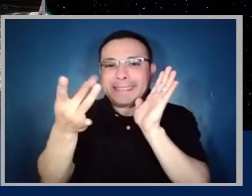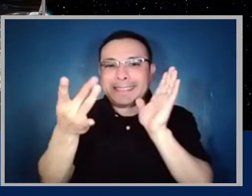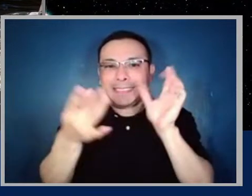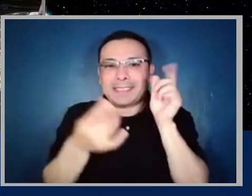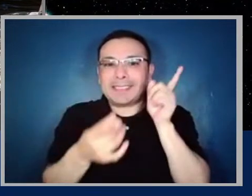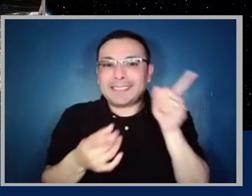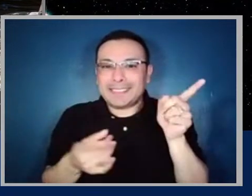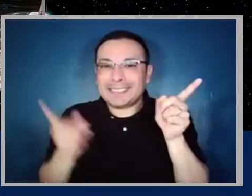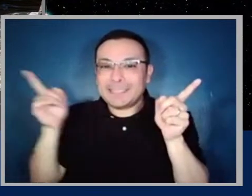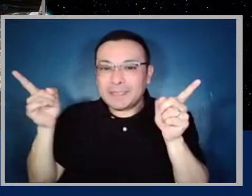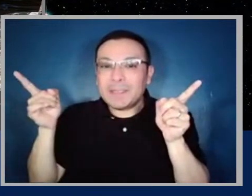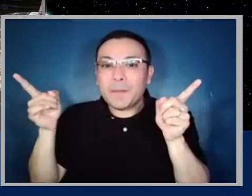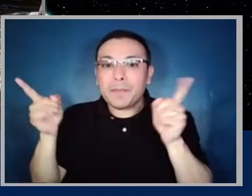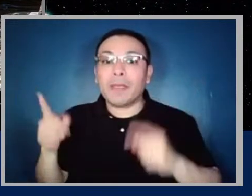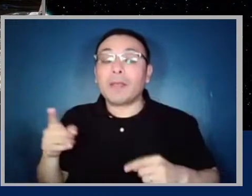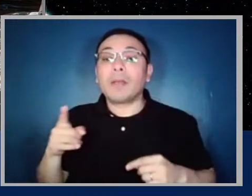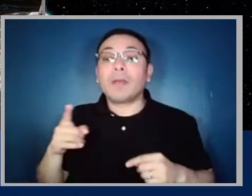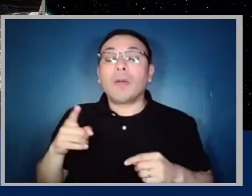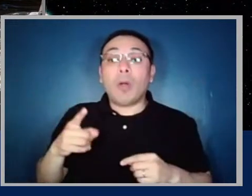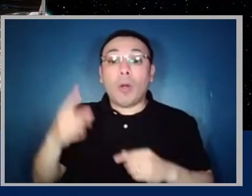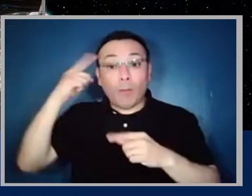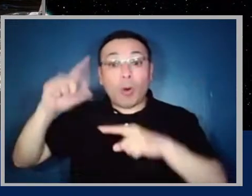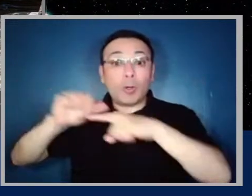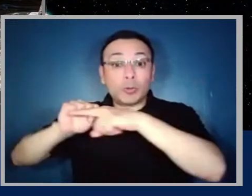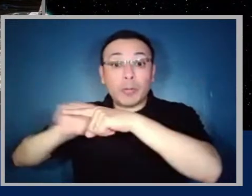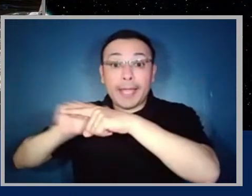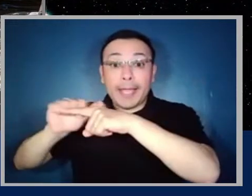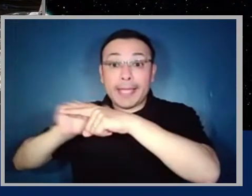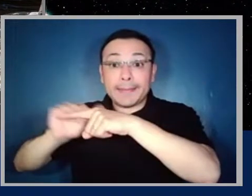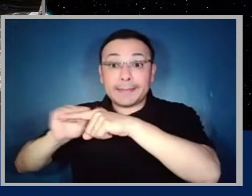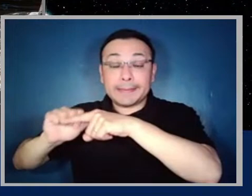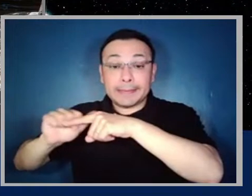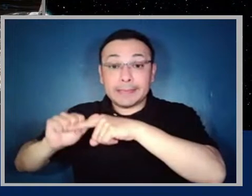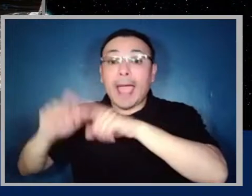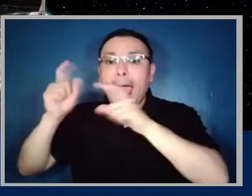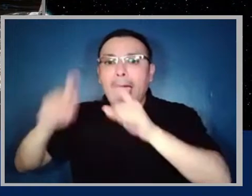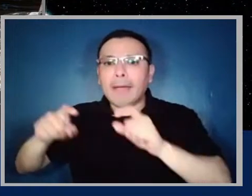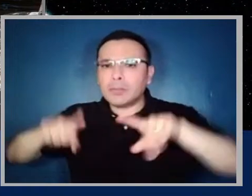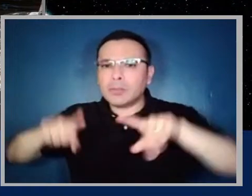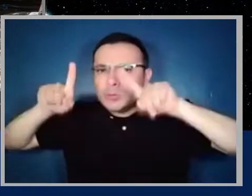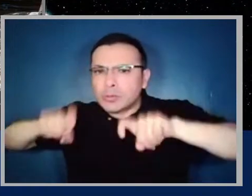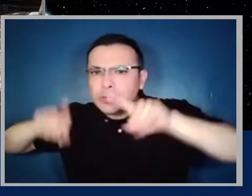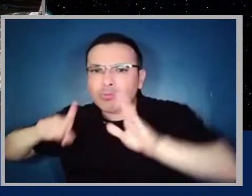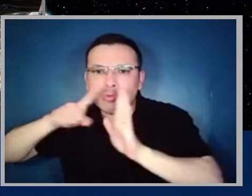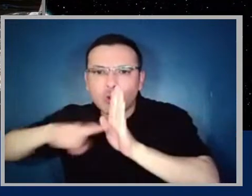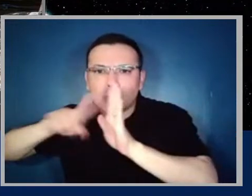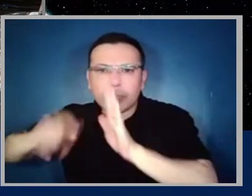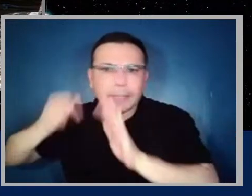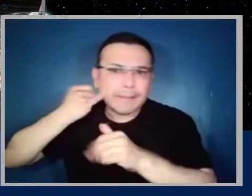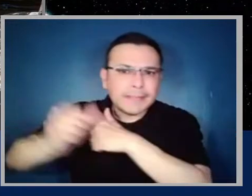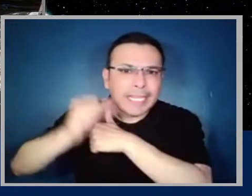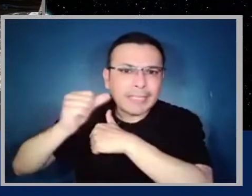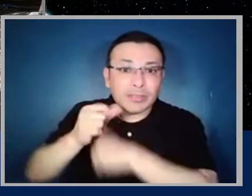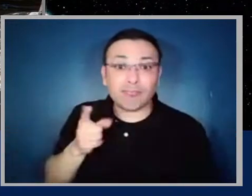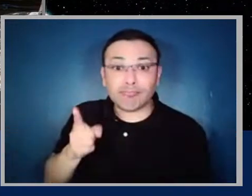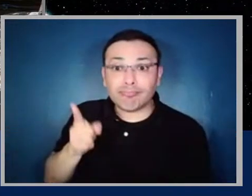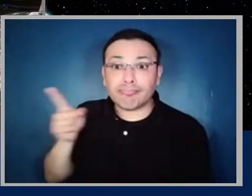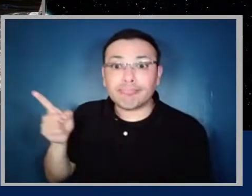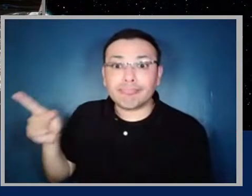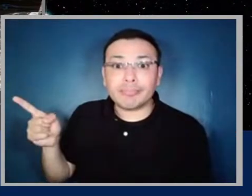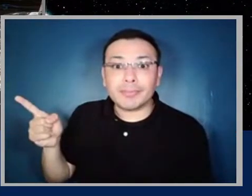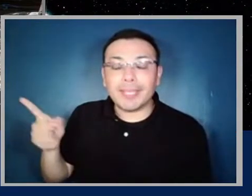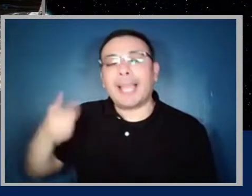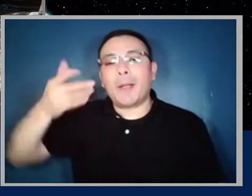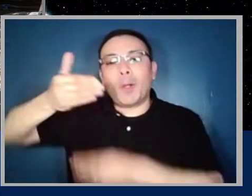and we talked about approaching it and doing hazards checks, those are those areas that we're doing hazards checks on. The window is definitely